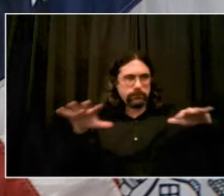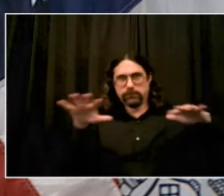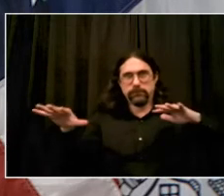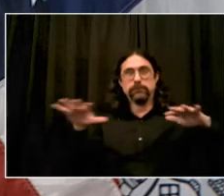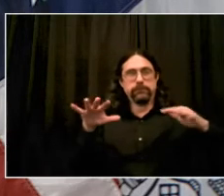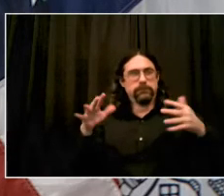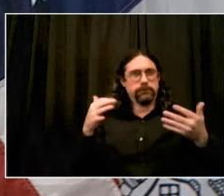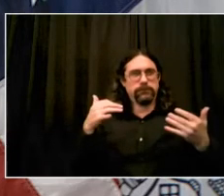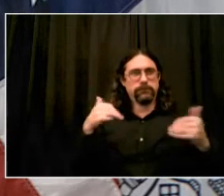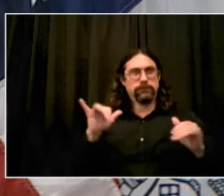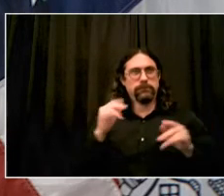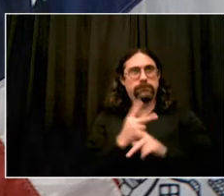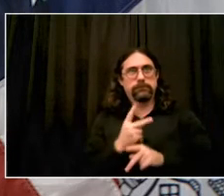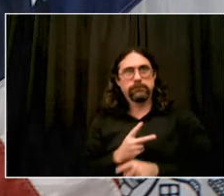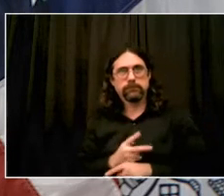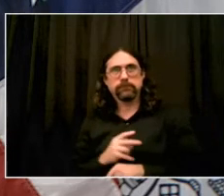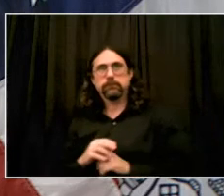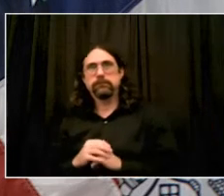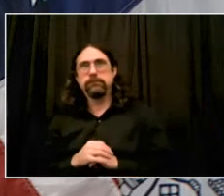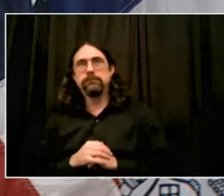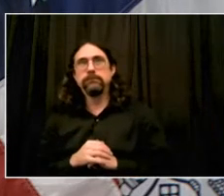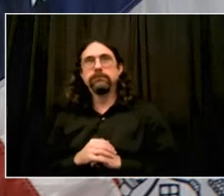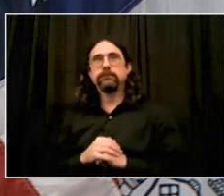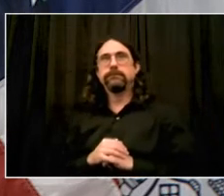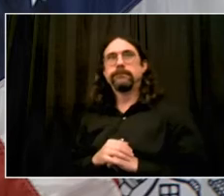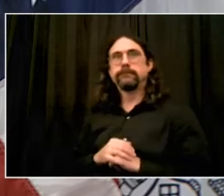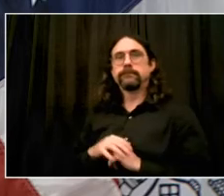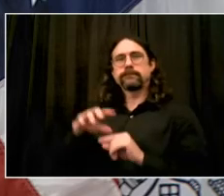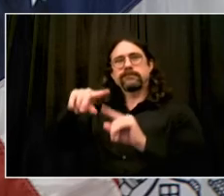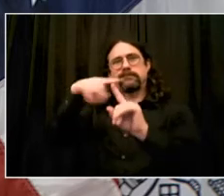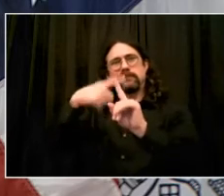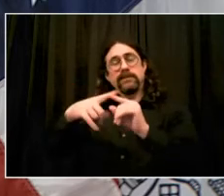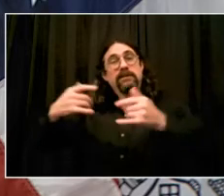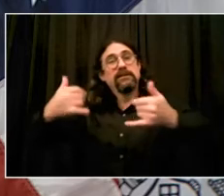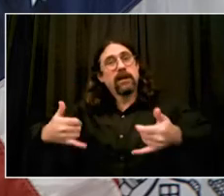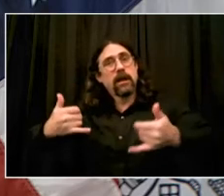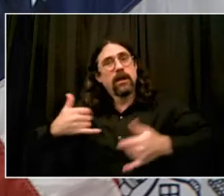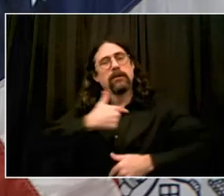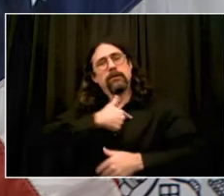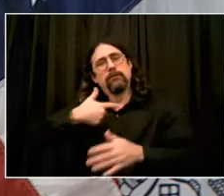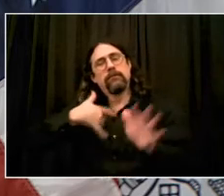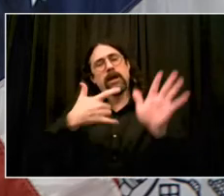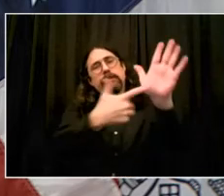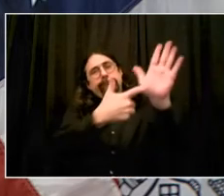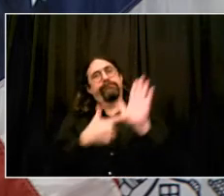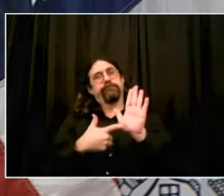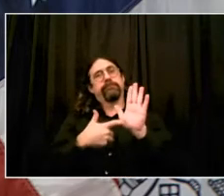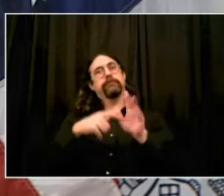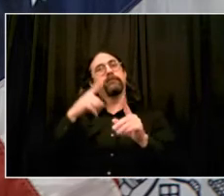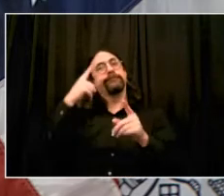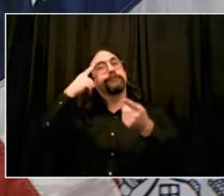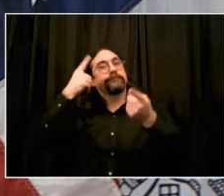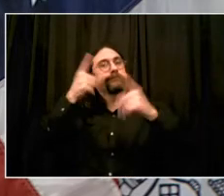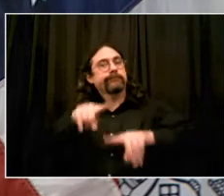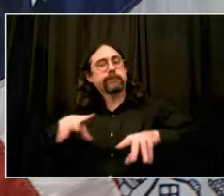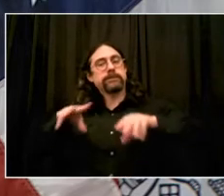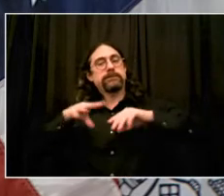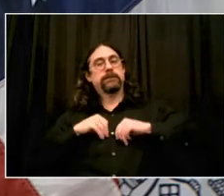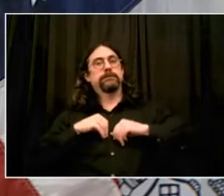Sean, I think is a very, very fair standard. Both of them are fair standards, but that second one, school has been open for